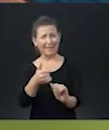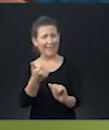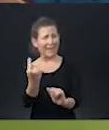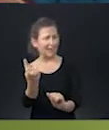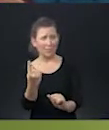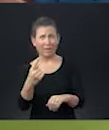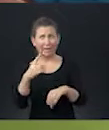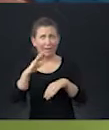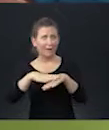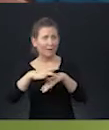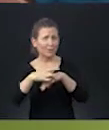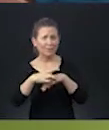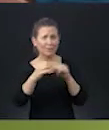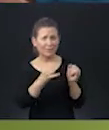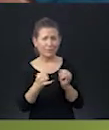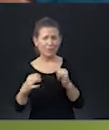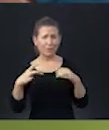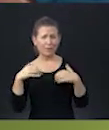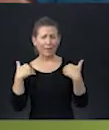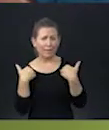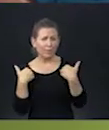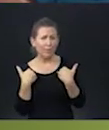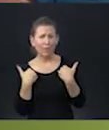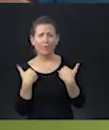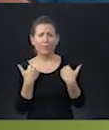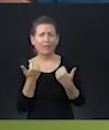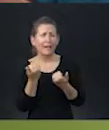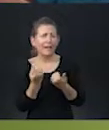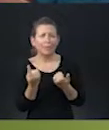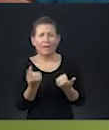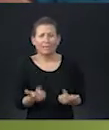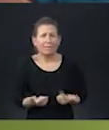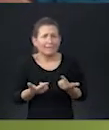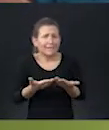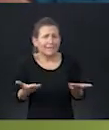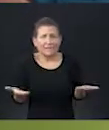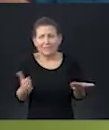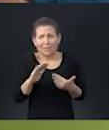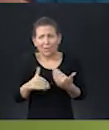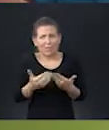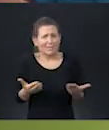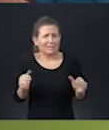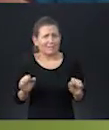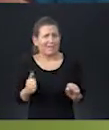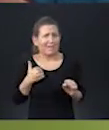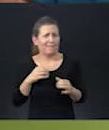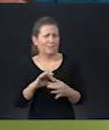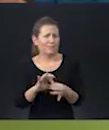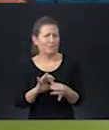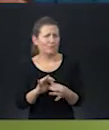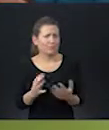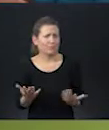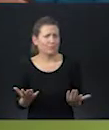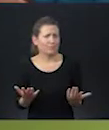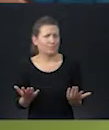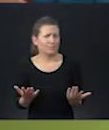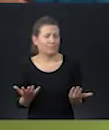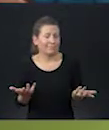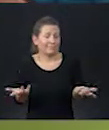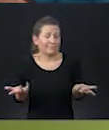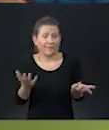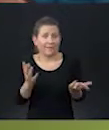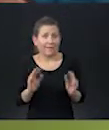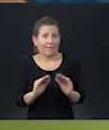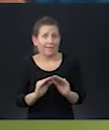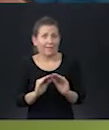boils down to it, anybody on Earth, any individual, animals have relationships. Anybody and any living thing can have a